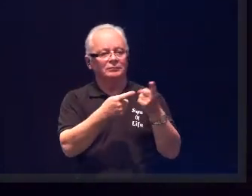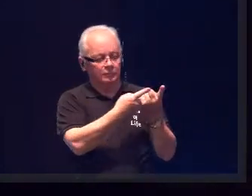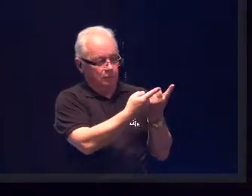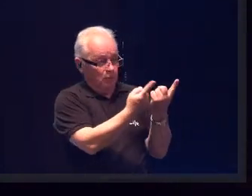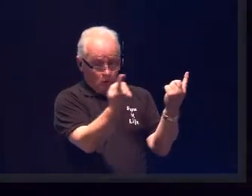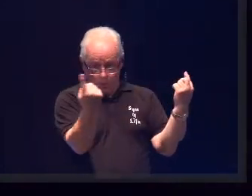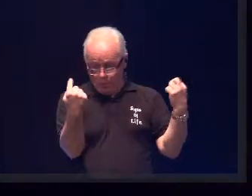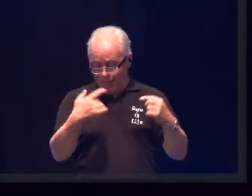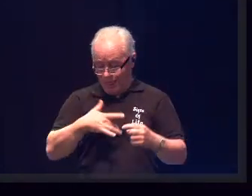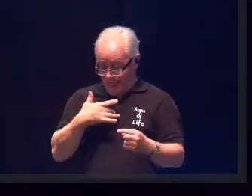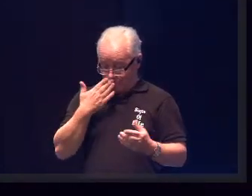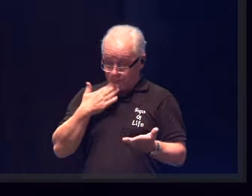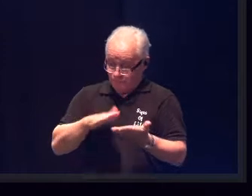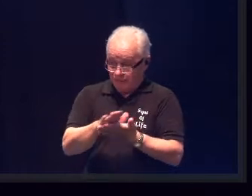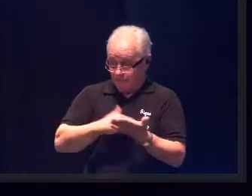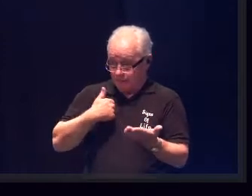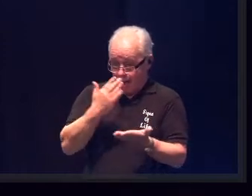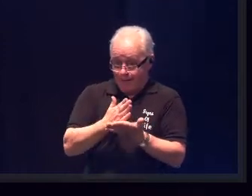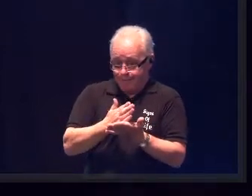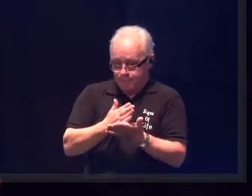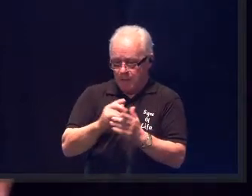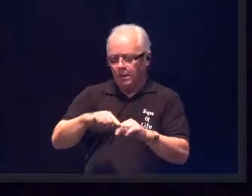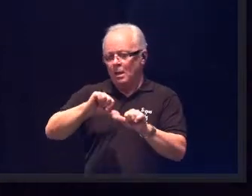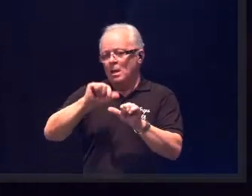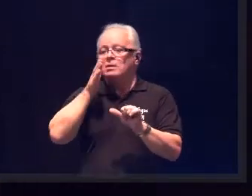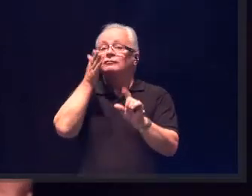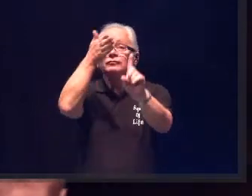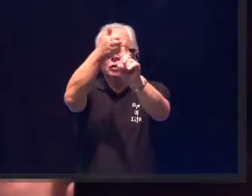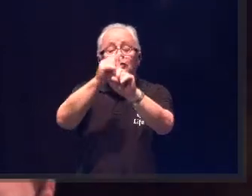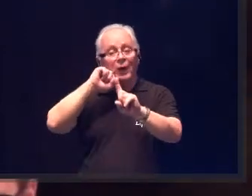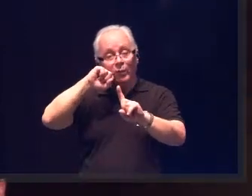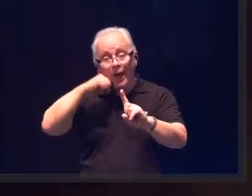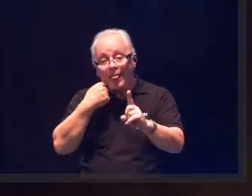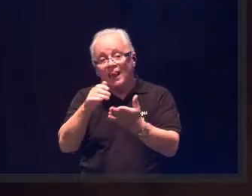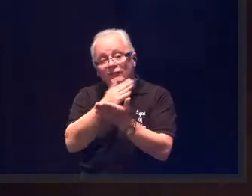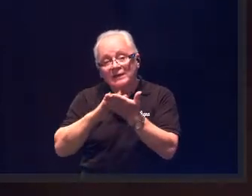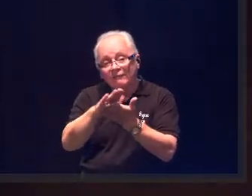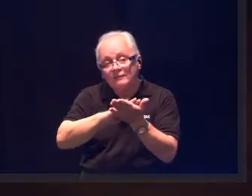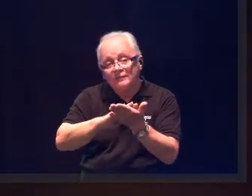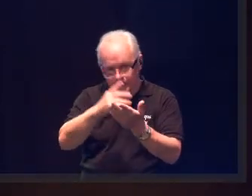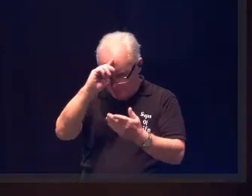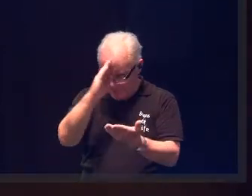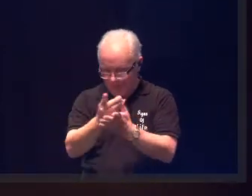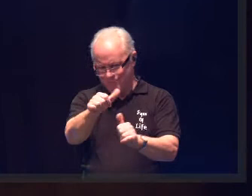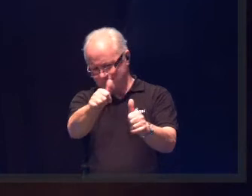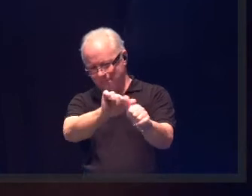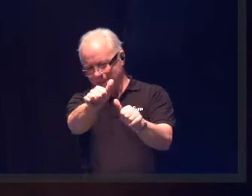live forgiven, we will forgive, and we will believe the best of one another.